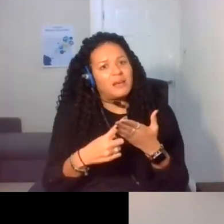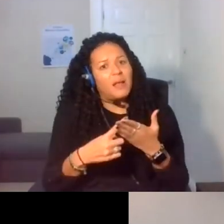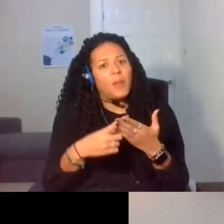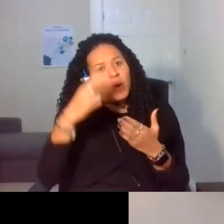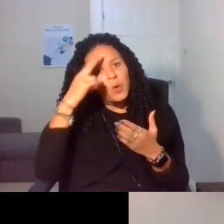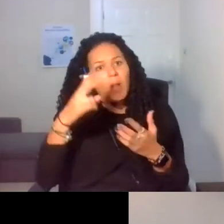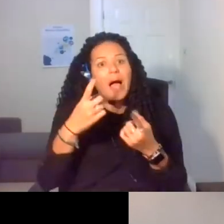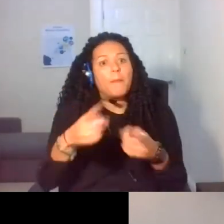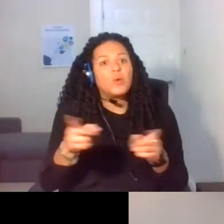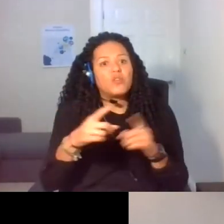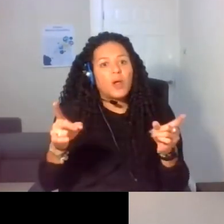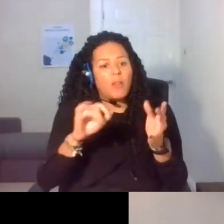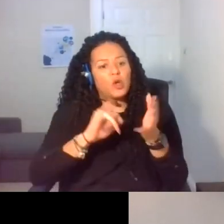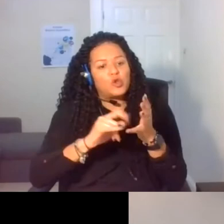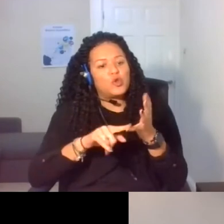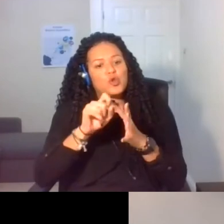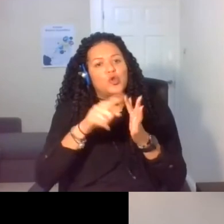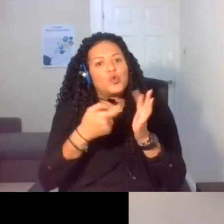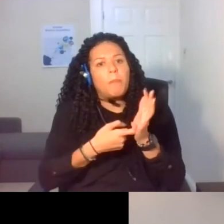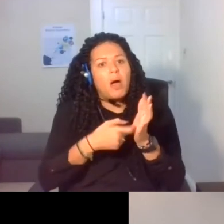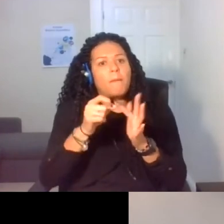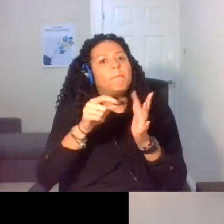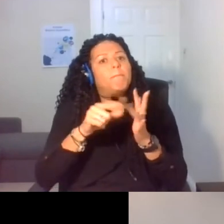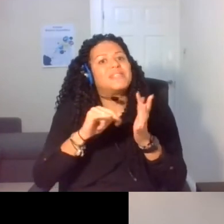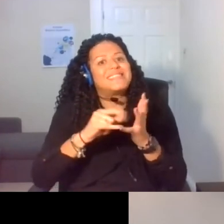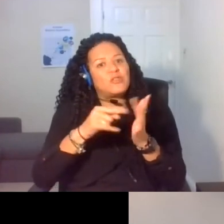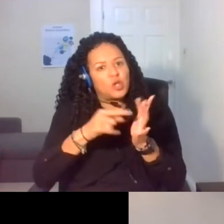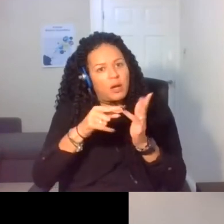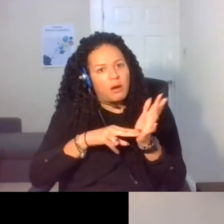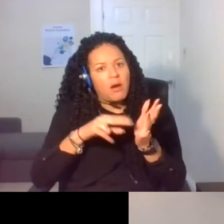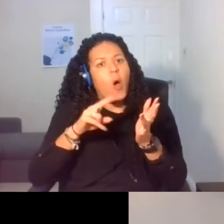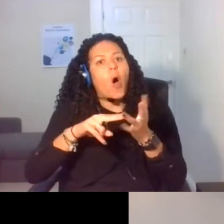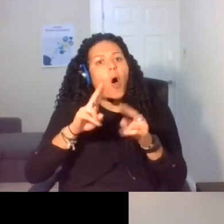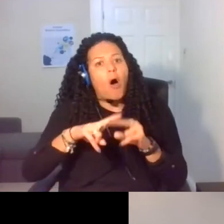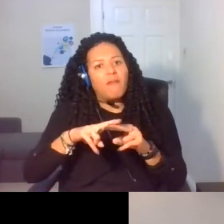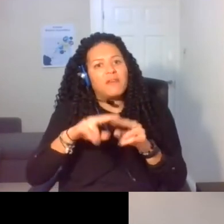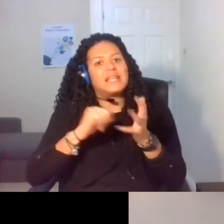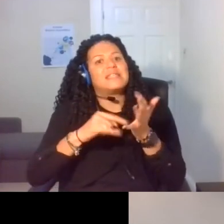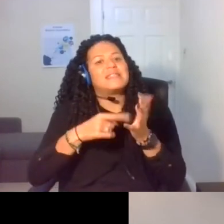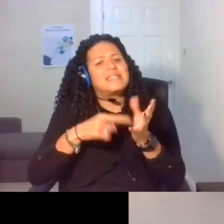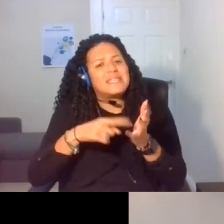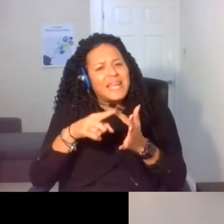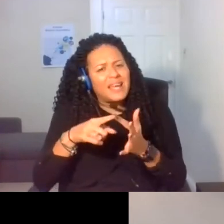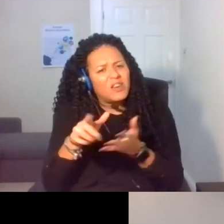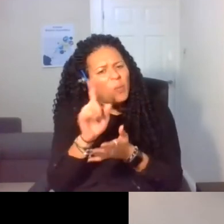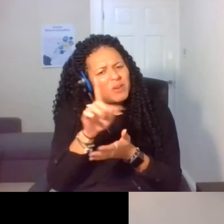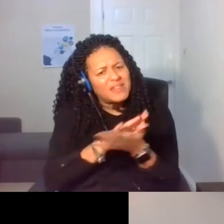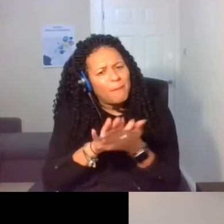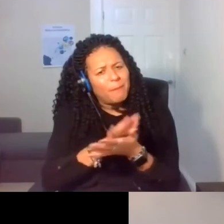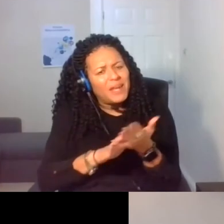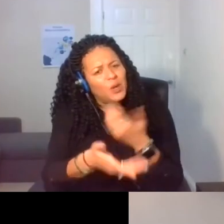The Superposition of State, which sounds rather strange. Do you want to tell people what that means?